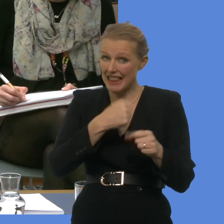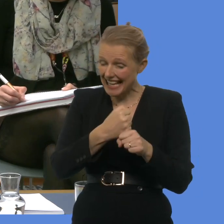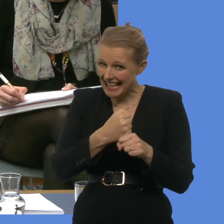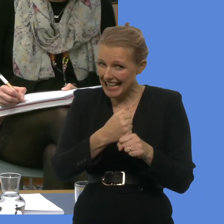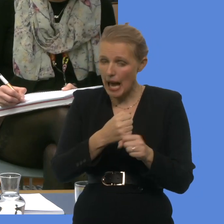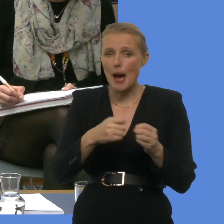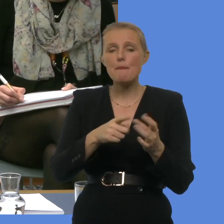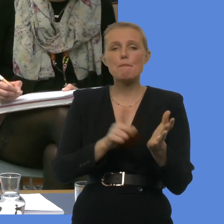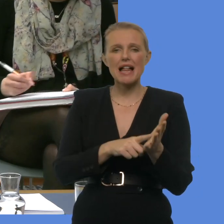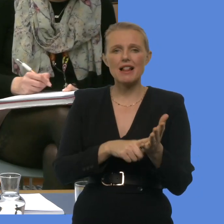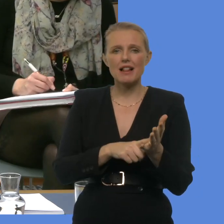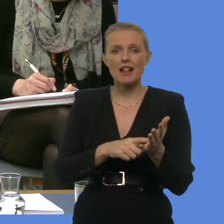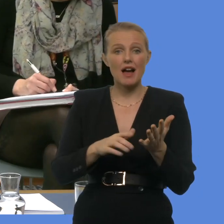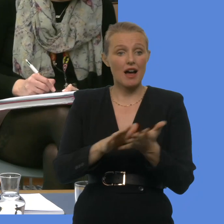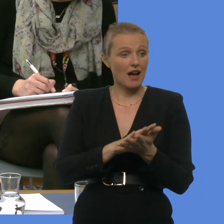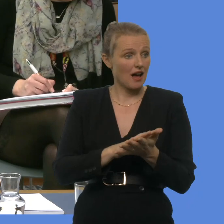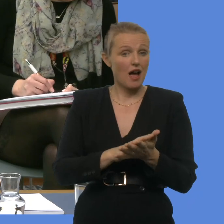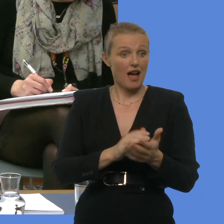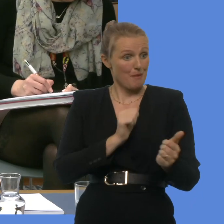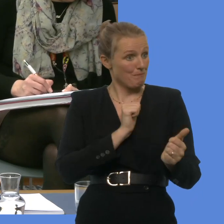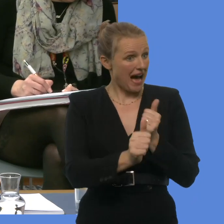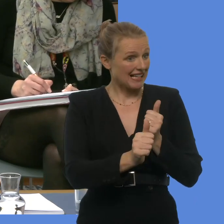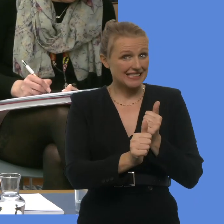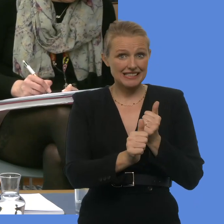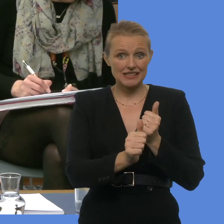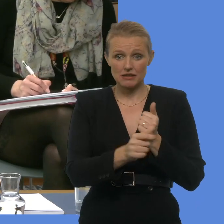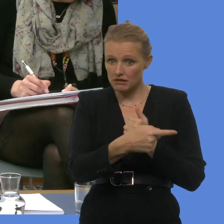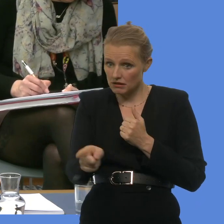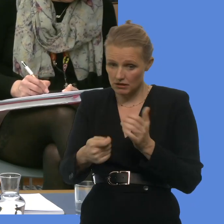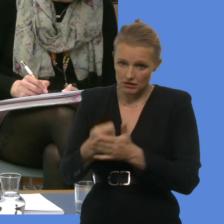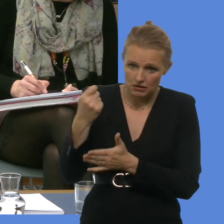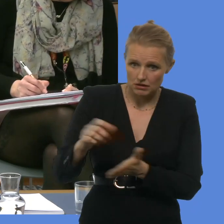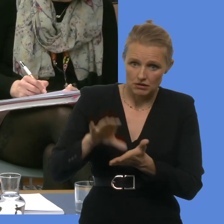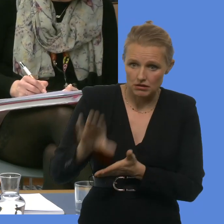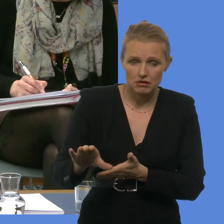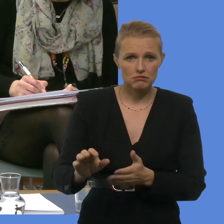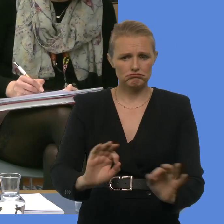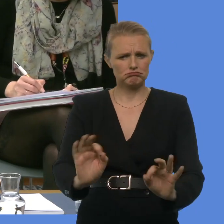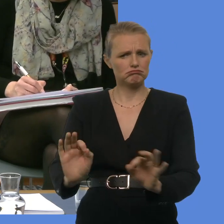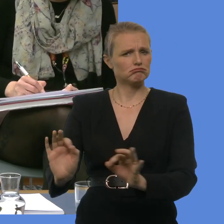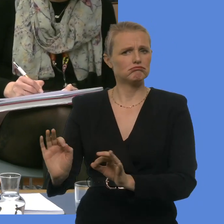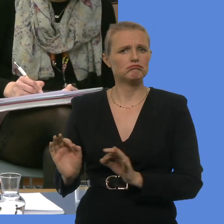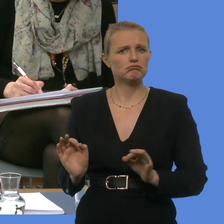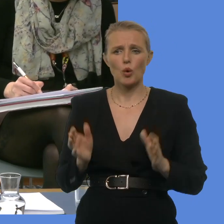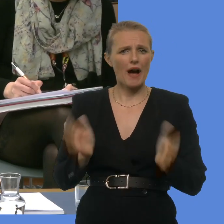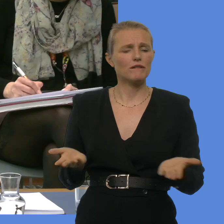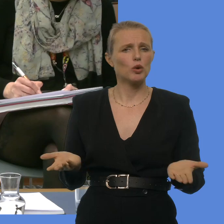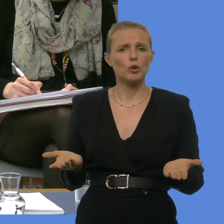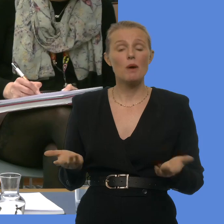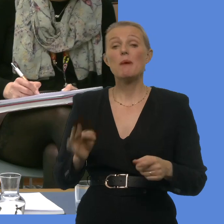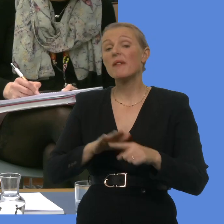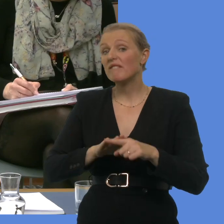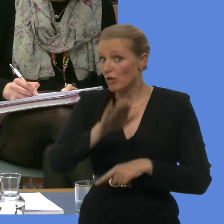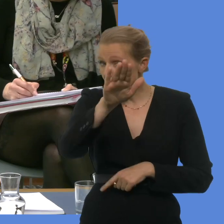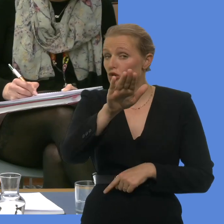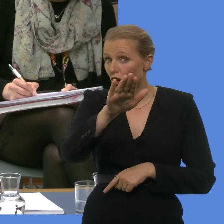stating that it will have no immediate financial implications, but the cost could be incurred in the future when the department uses the